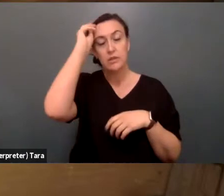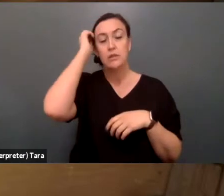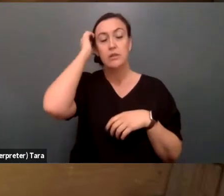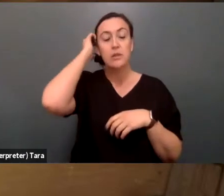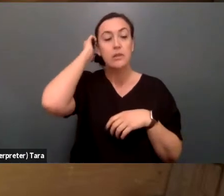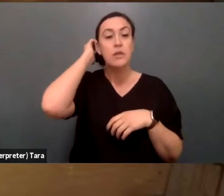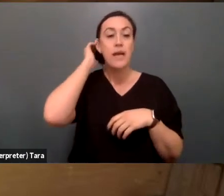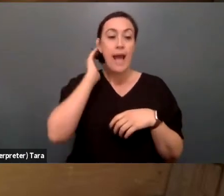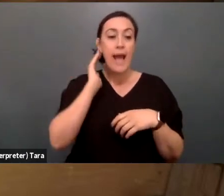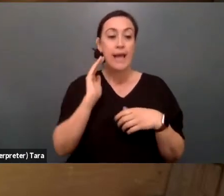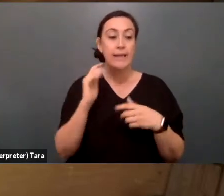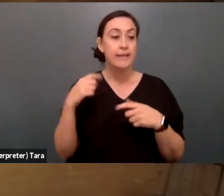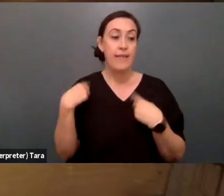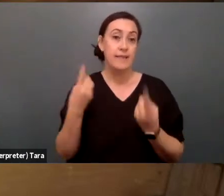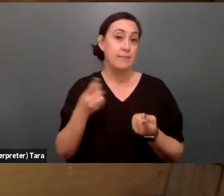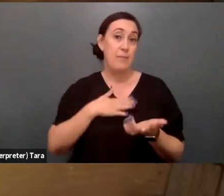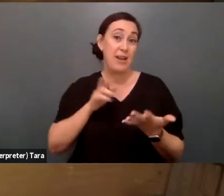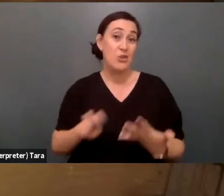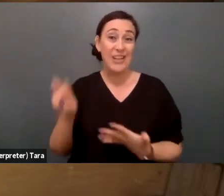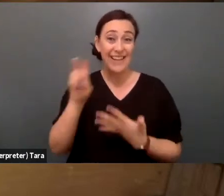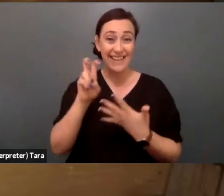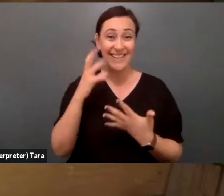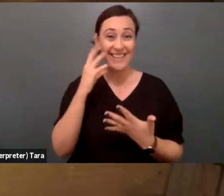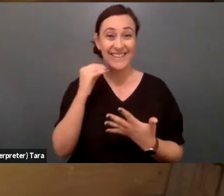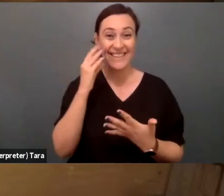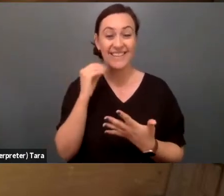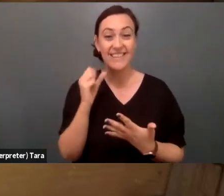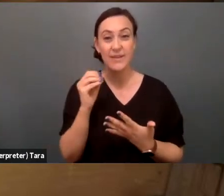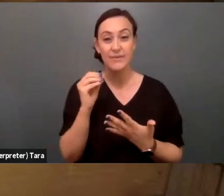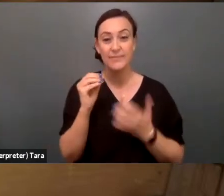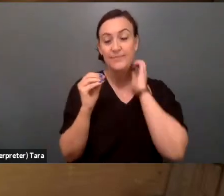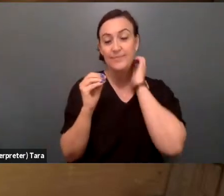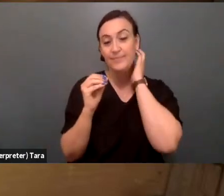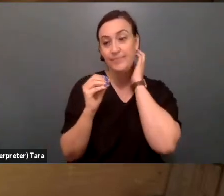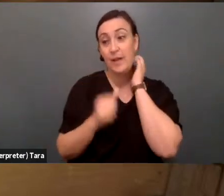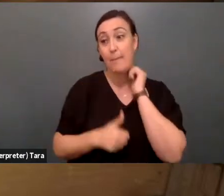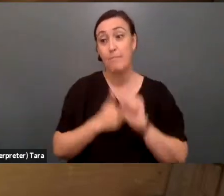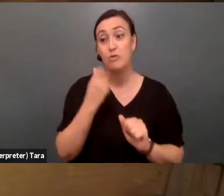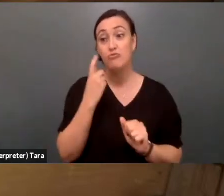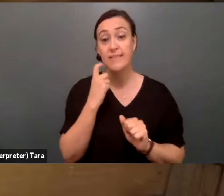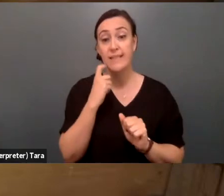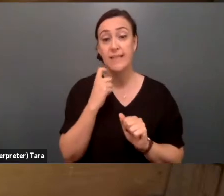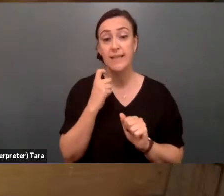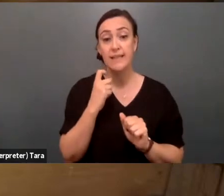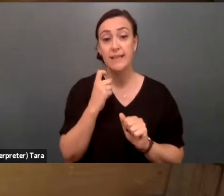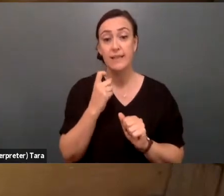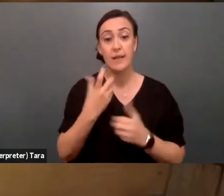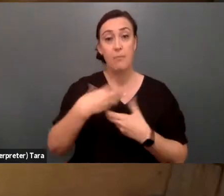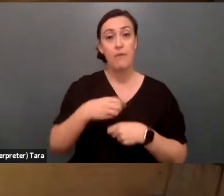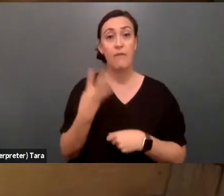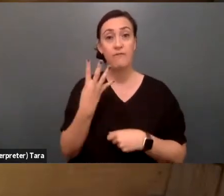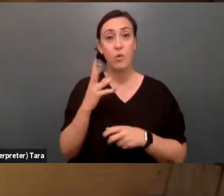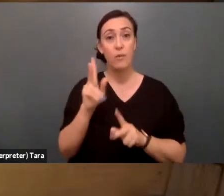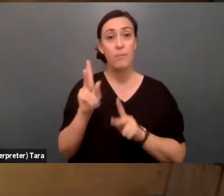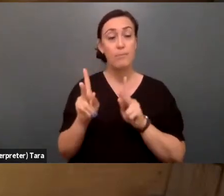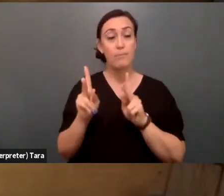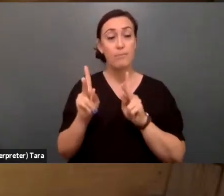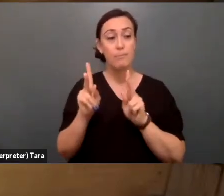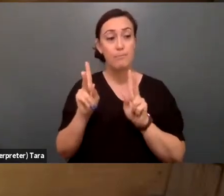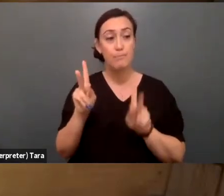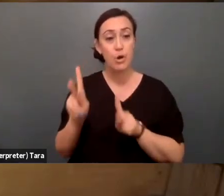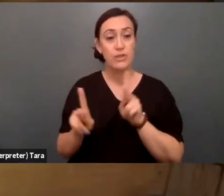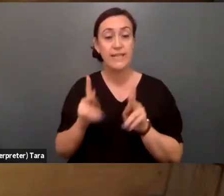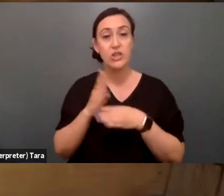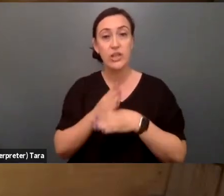That's been my journey. And most recently being a part of a 4-person shared non-hierarchical leadership